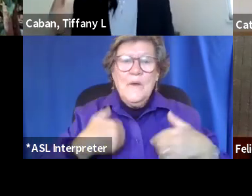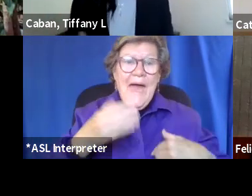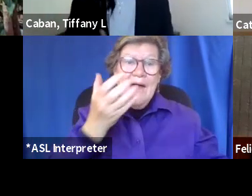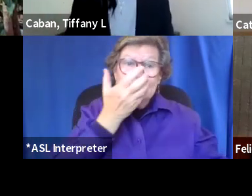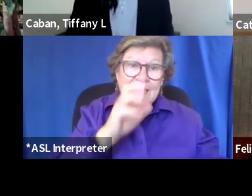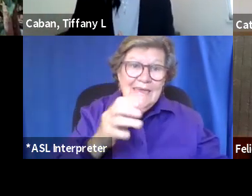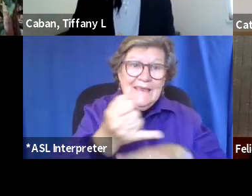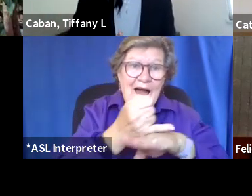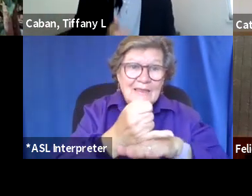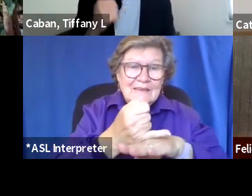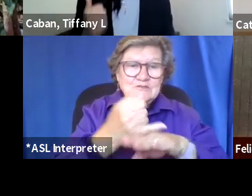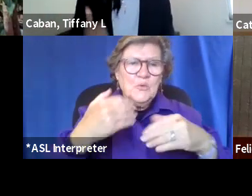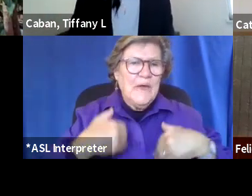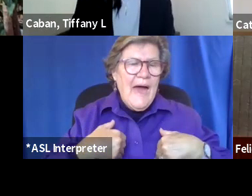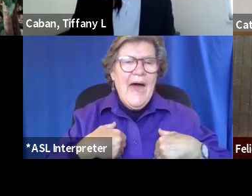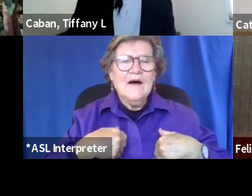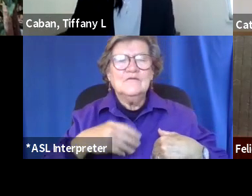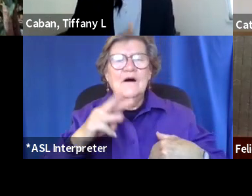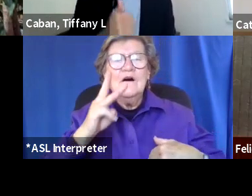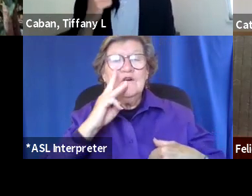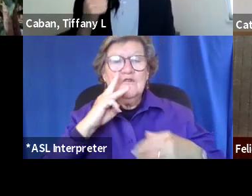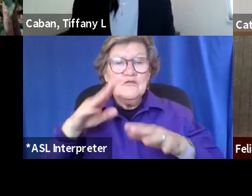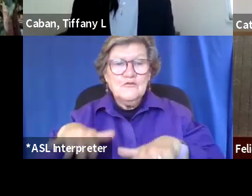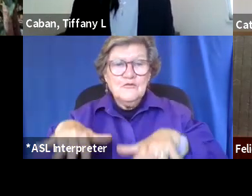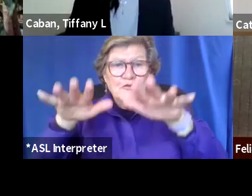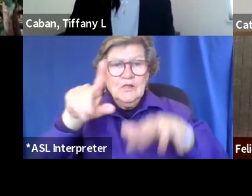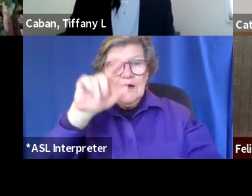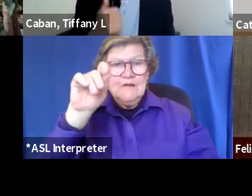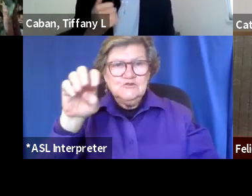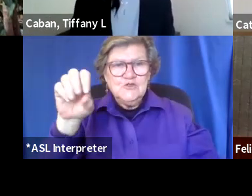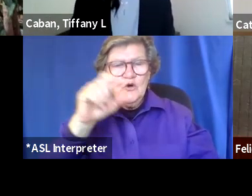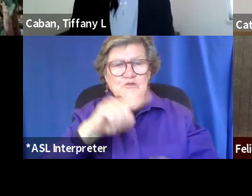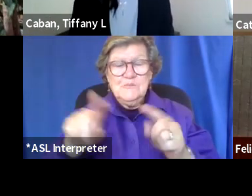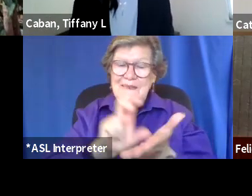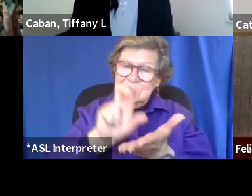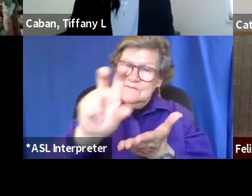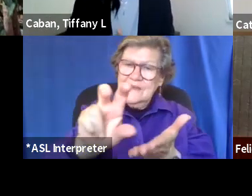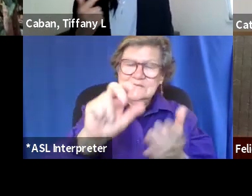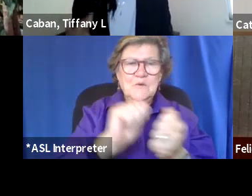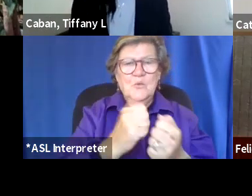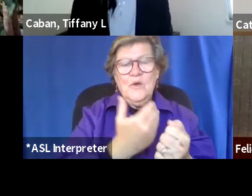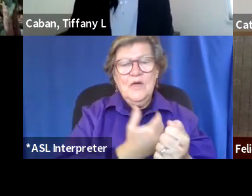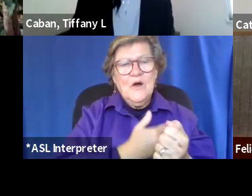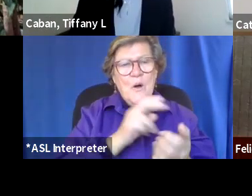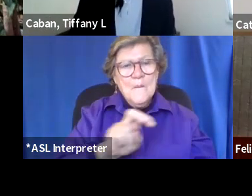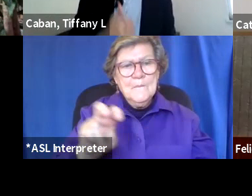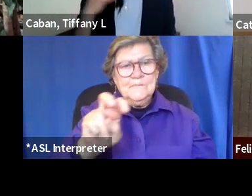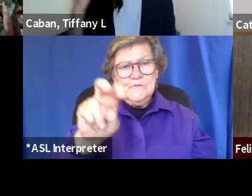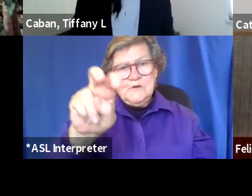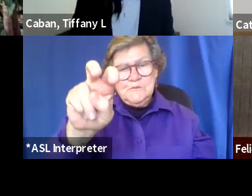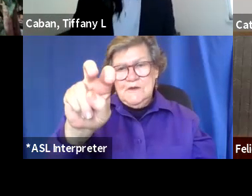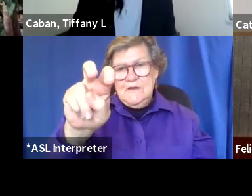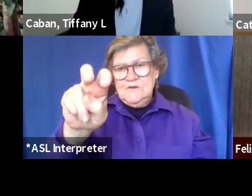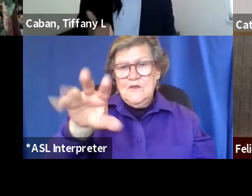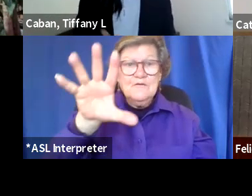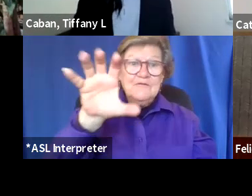we have flood zones here. So calling for, you know, better, deeper investment in our public transportation systems, more green spaces, 500